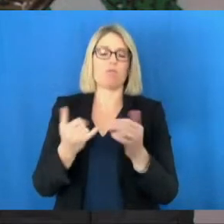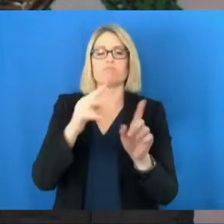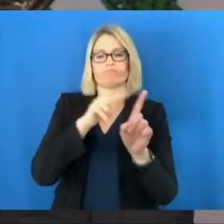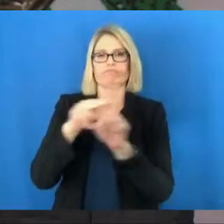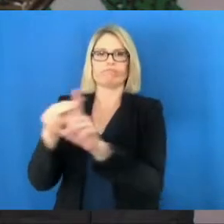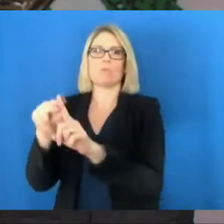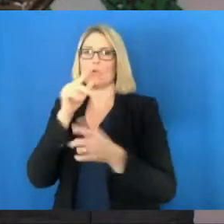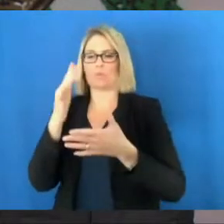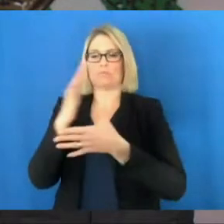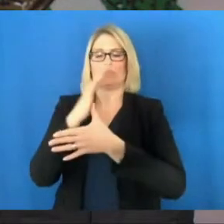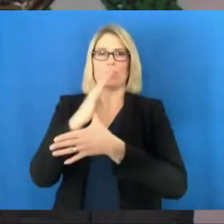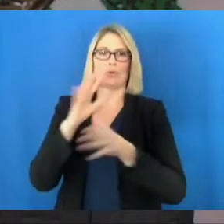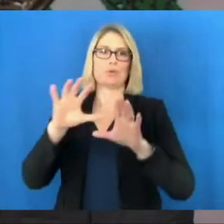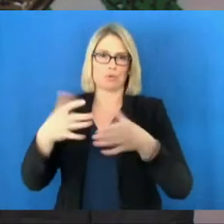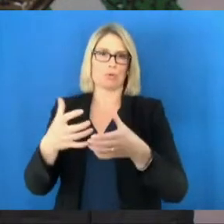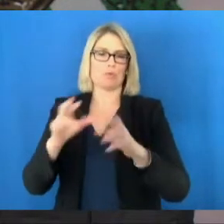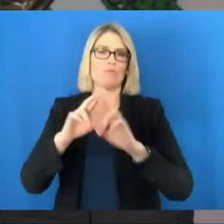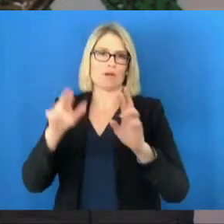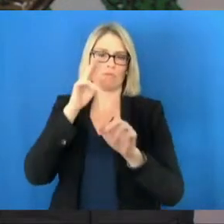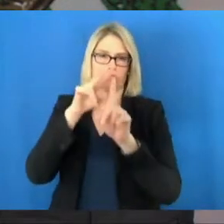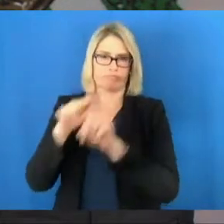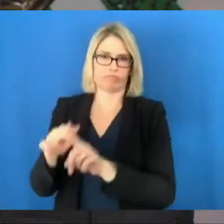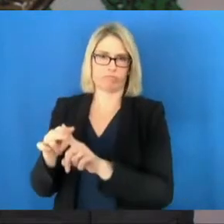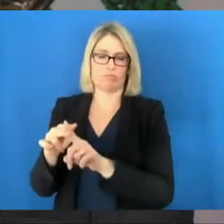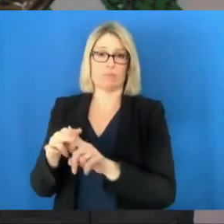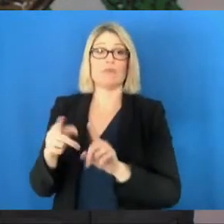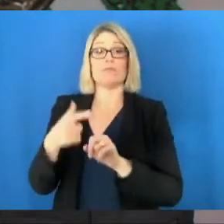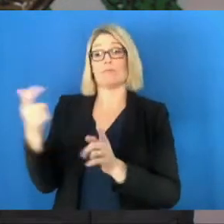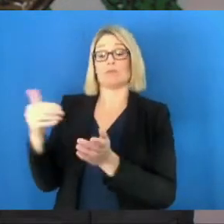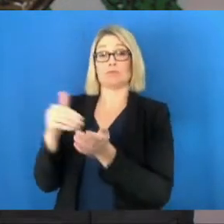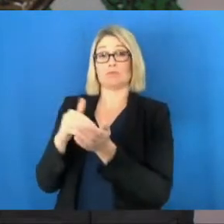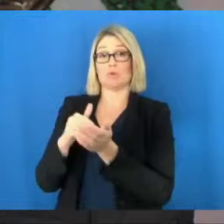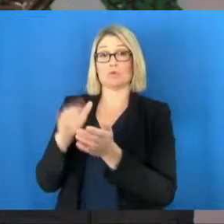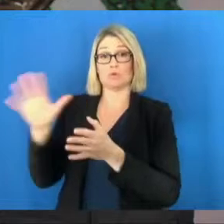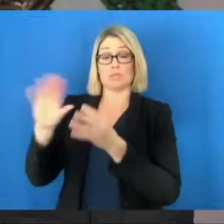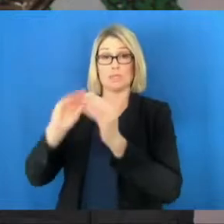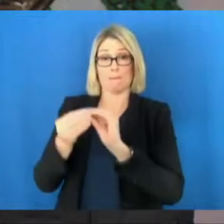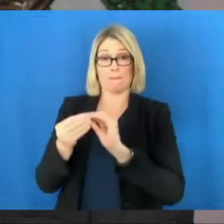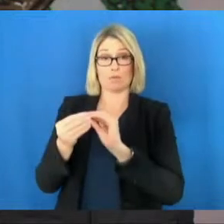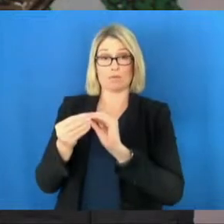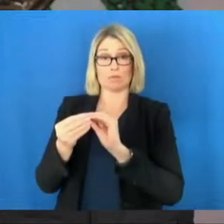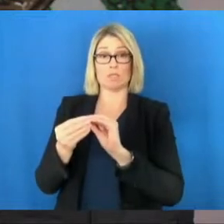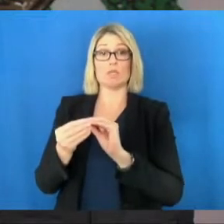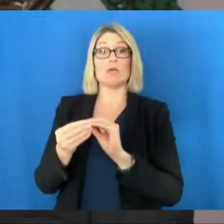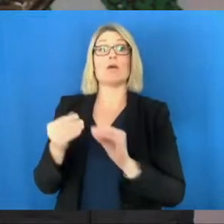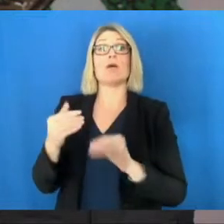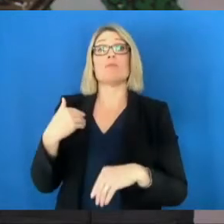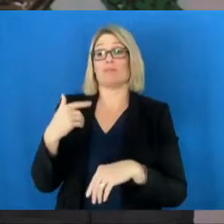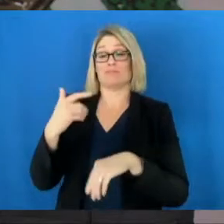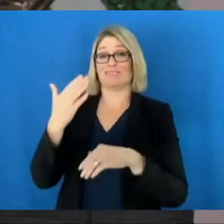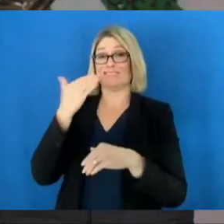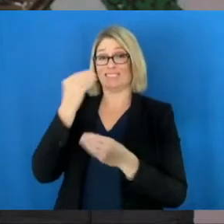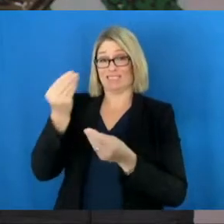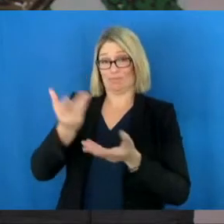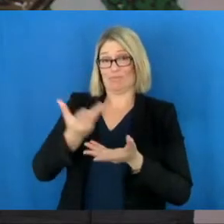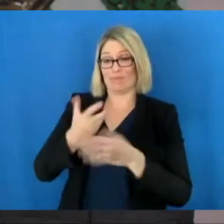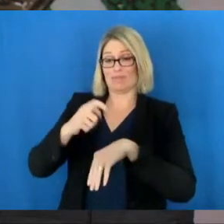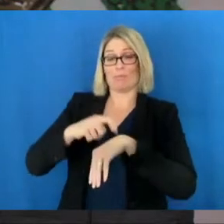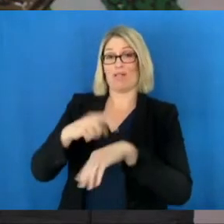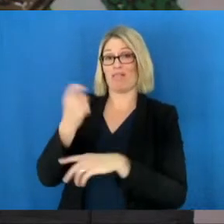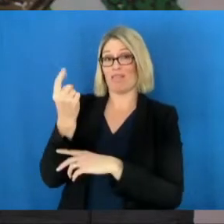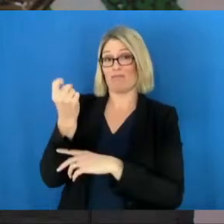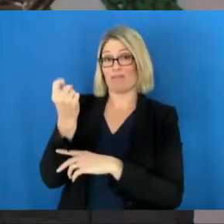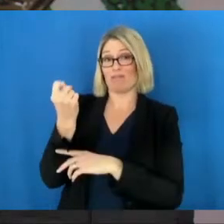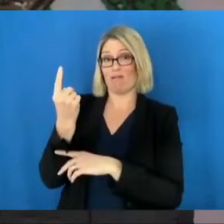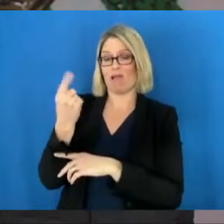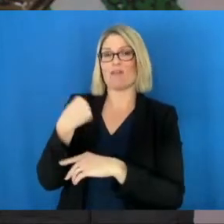group. An update from Dr. Morrison's numbers as I got as of 11 o'clock this morning, we now have